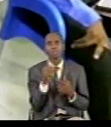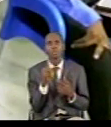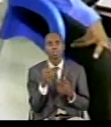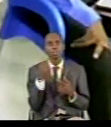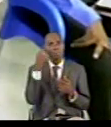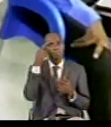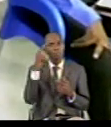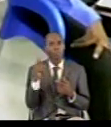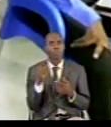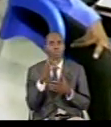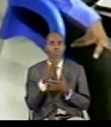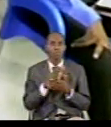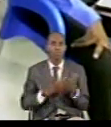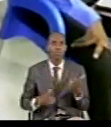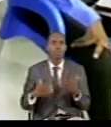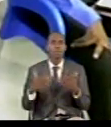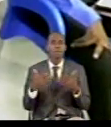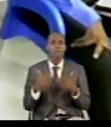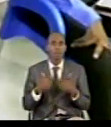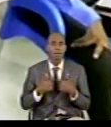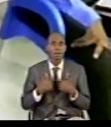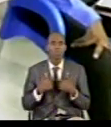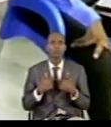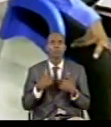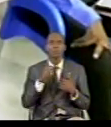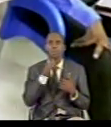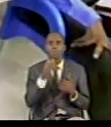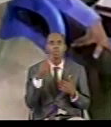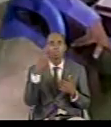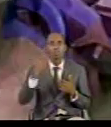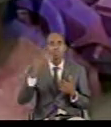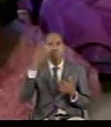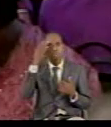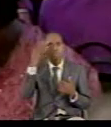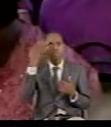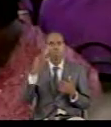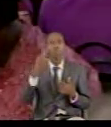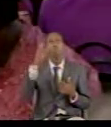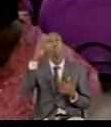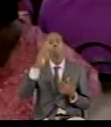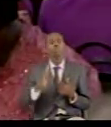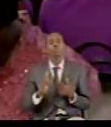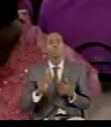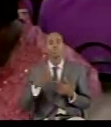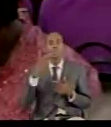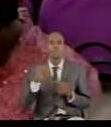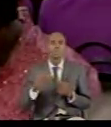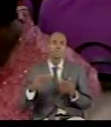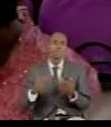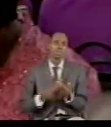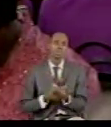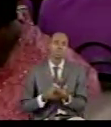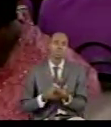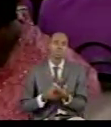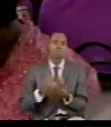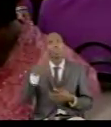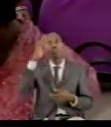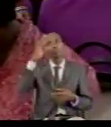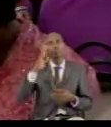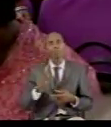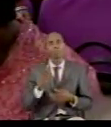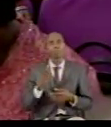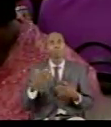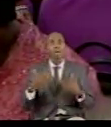some have not the knowledge of God, the gospel of God. They